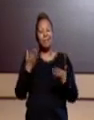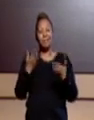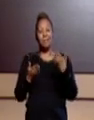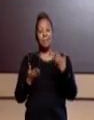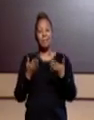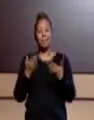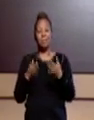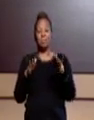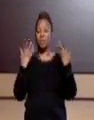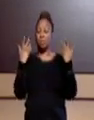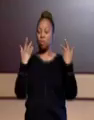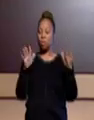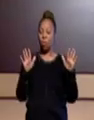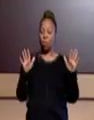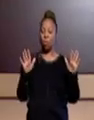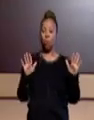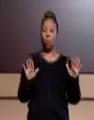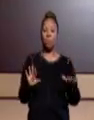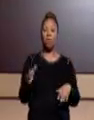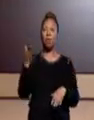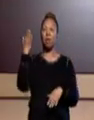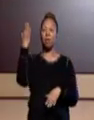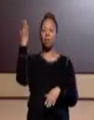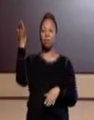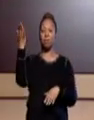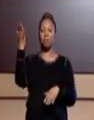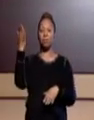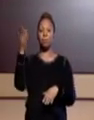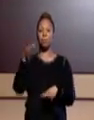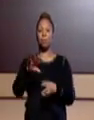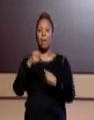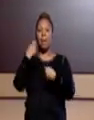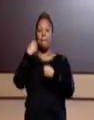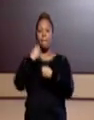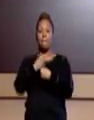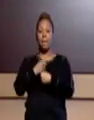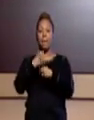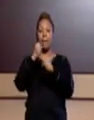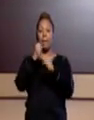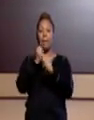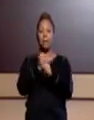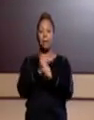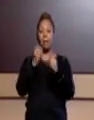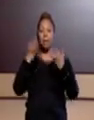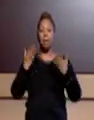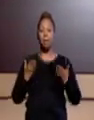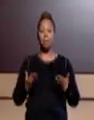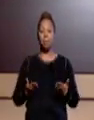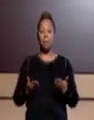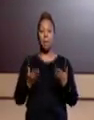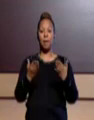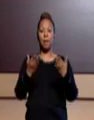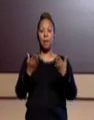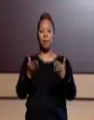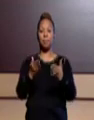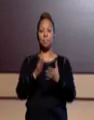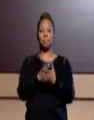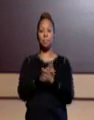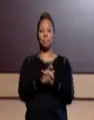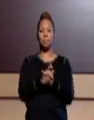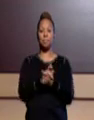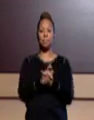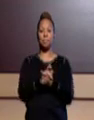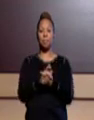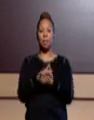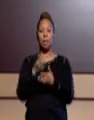if it was over. You made a way.